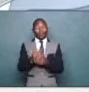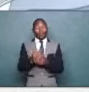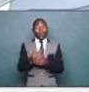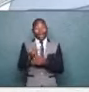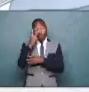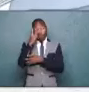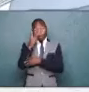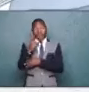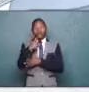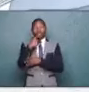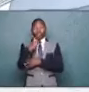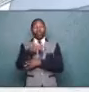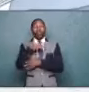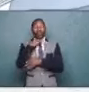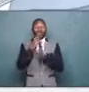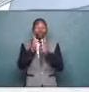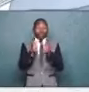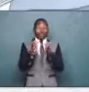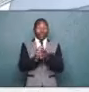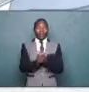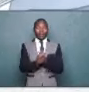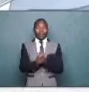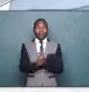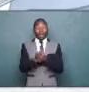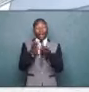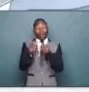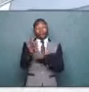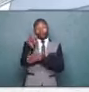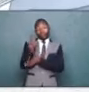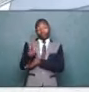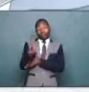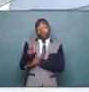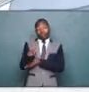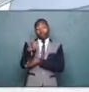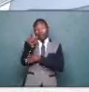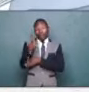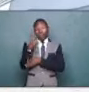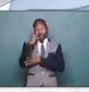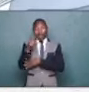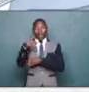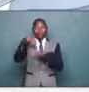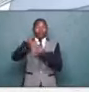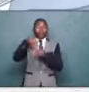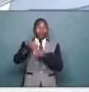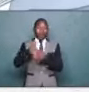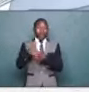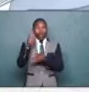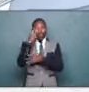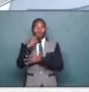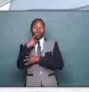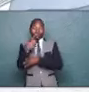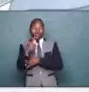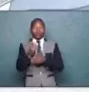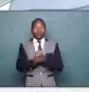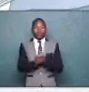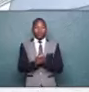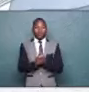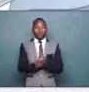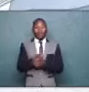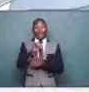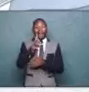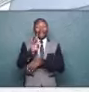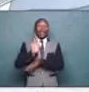as proof of eligibility, present in person to a registration officer proof of his or her